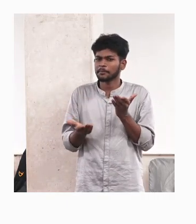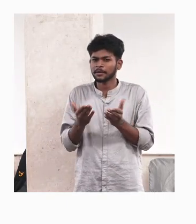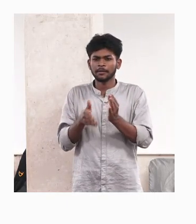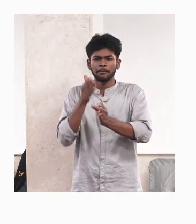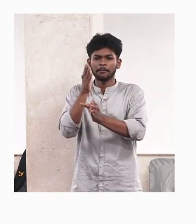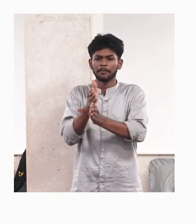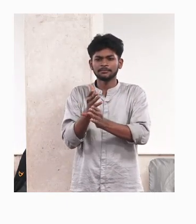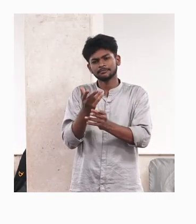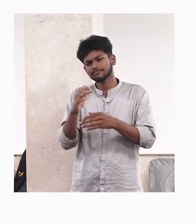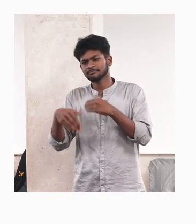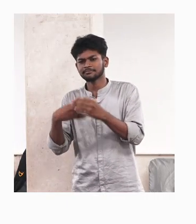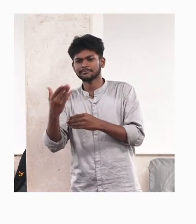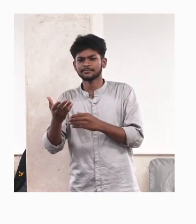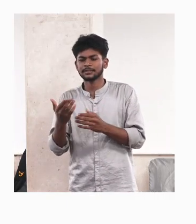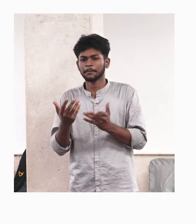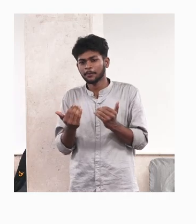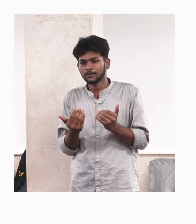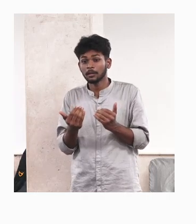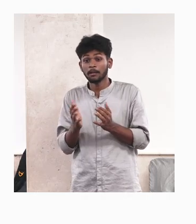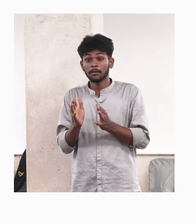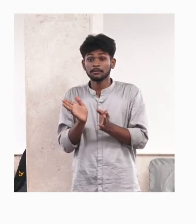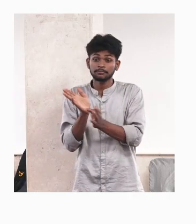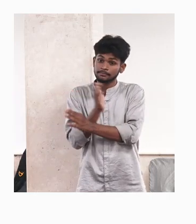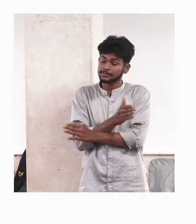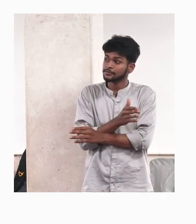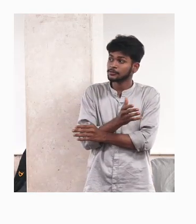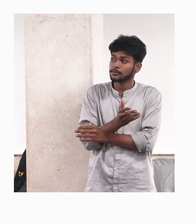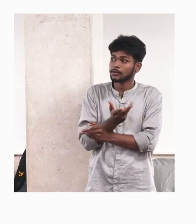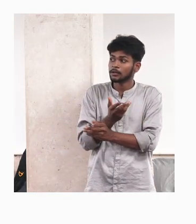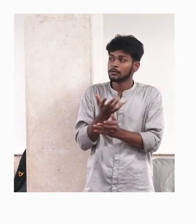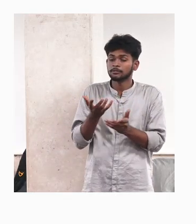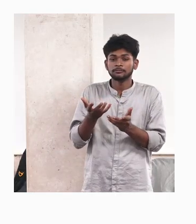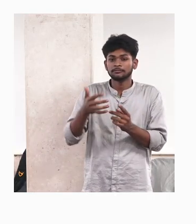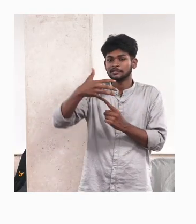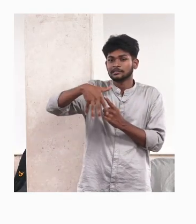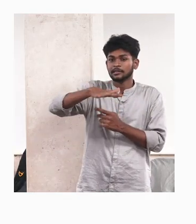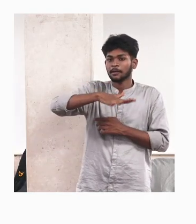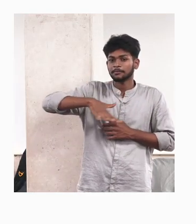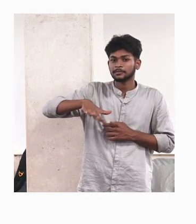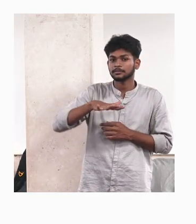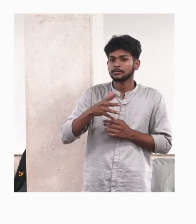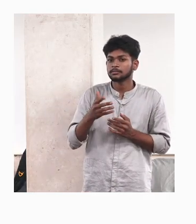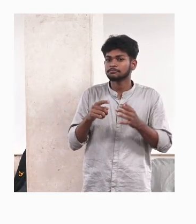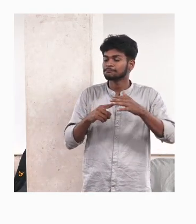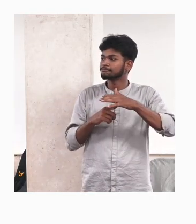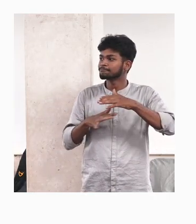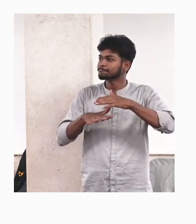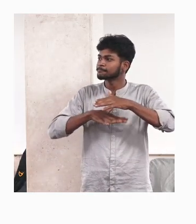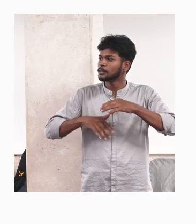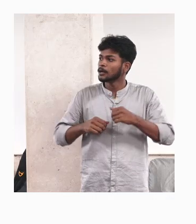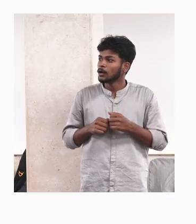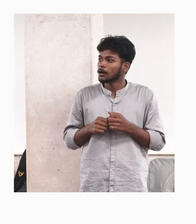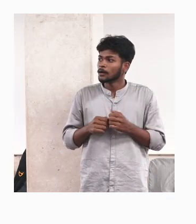it from this way. Earlier, like even the circumstances, like sort of snuff you out.